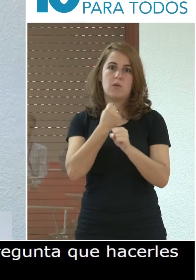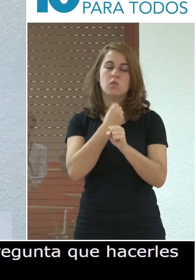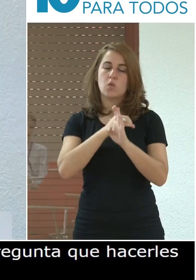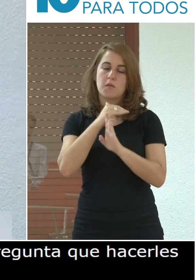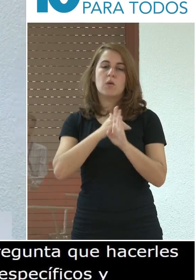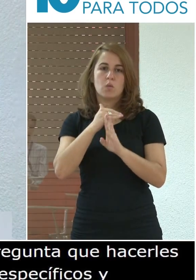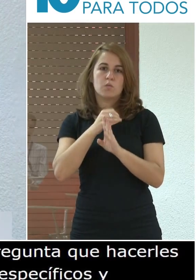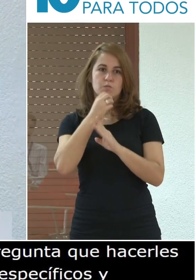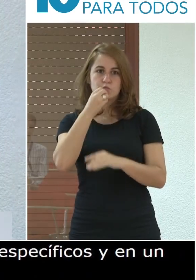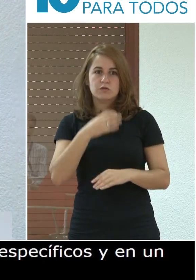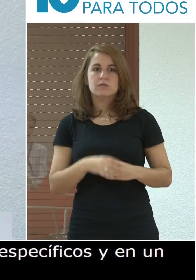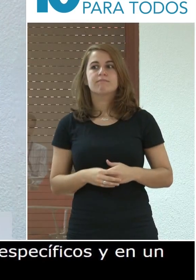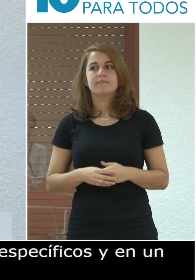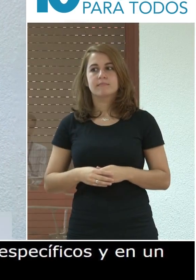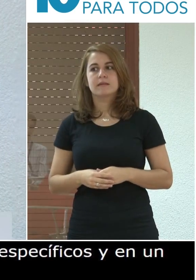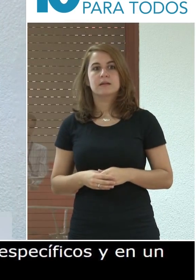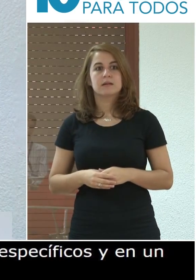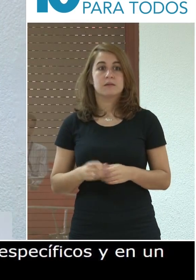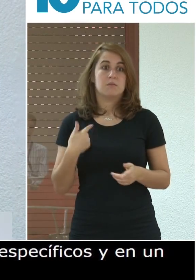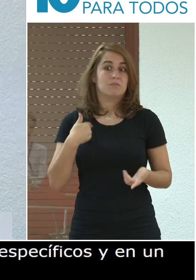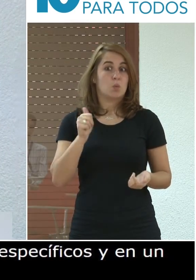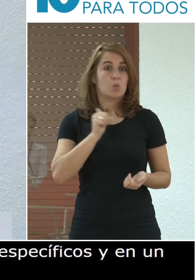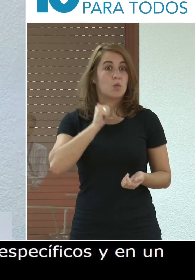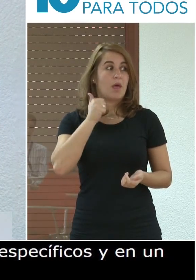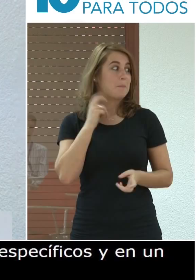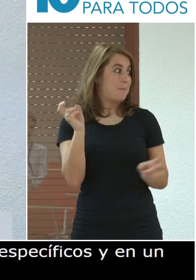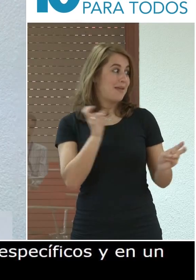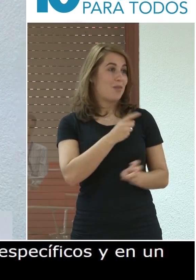The topic has been really interesting,